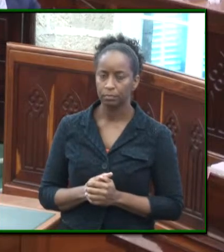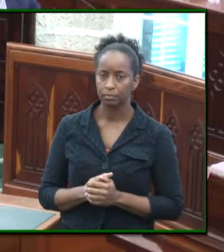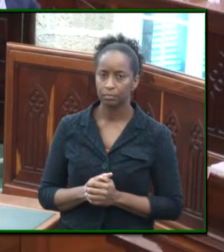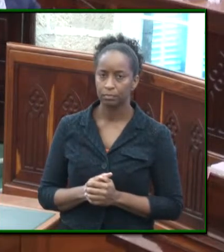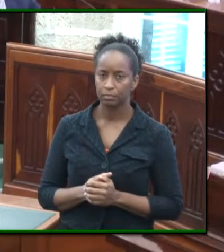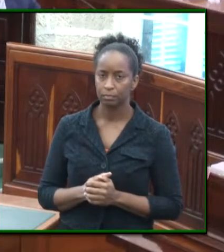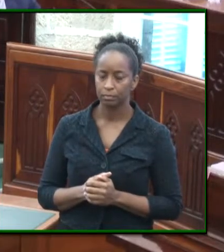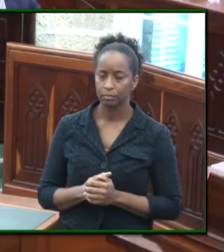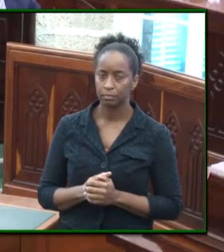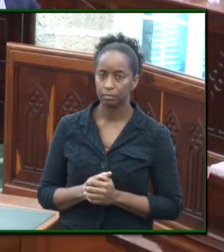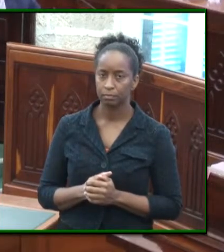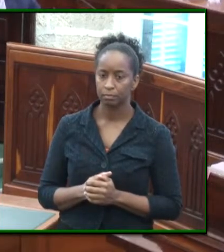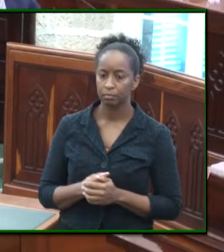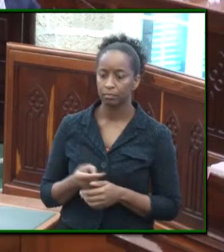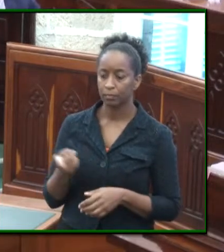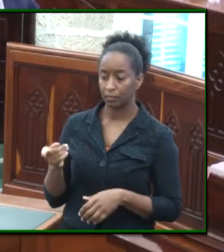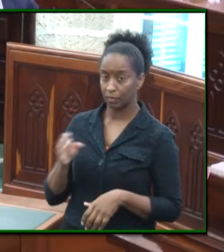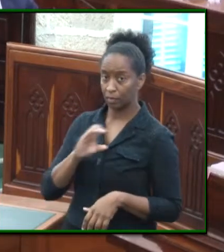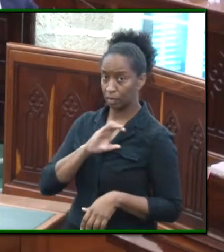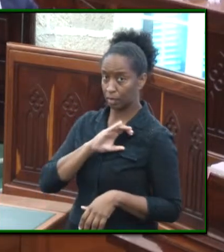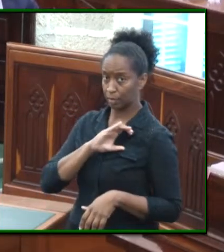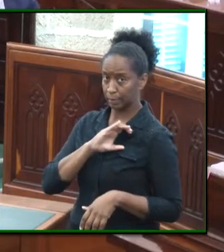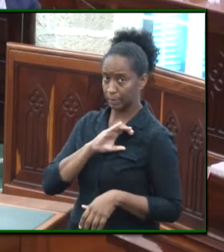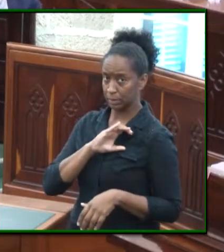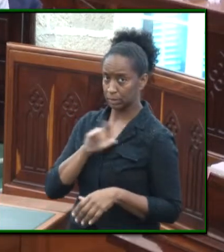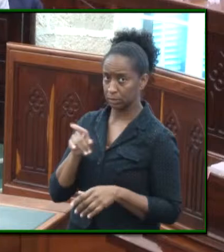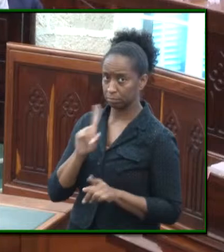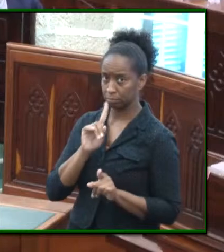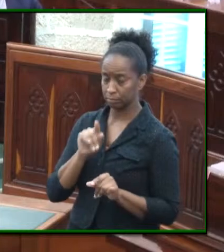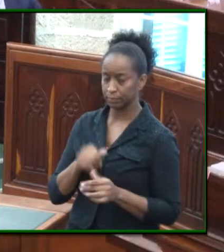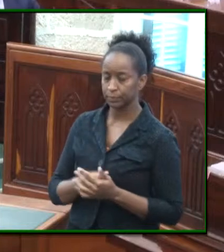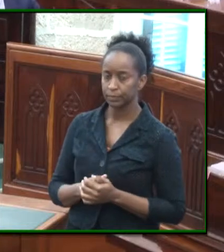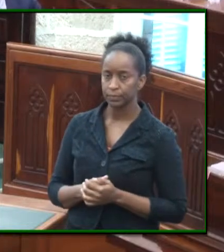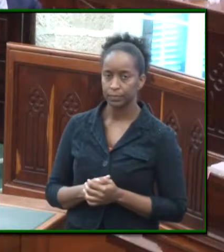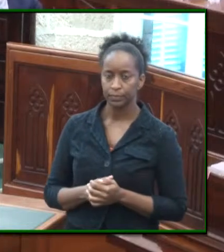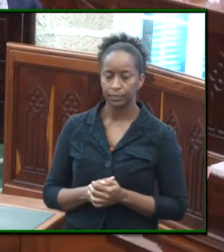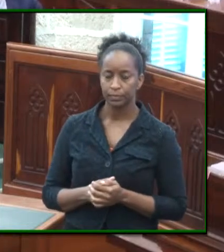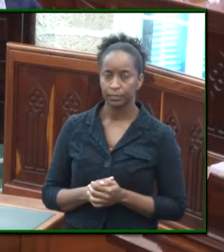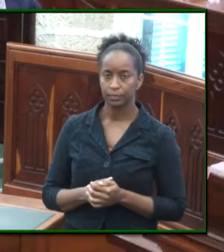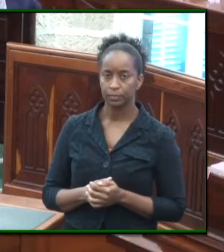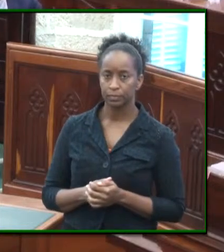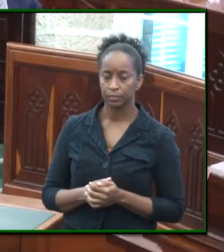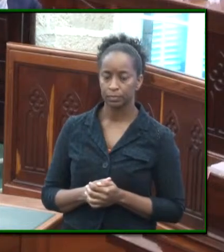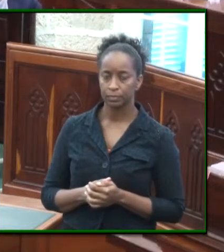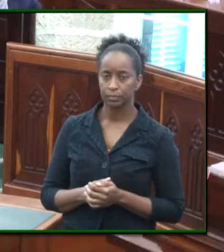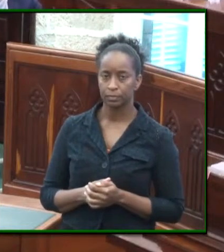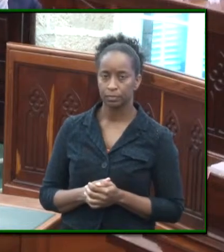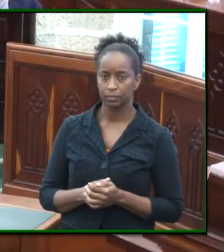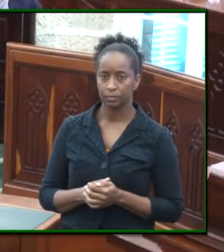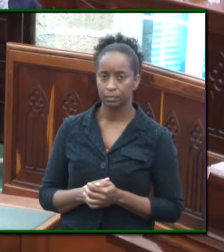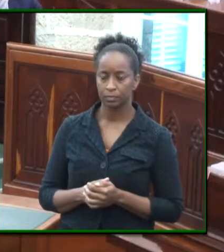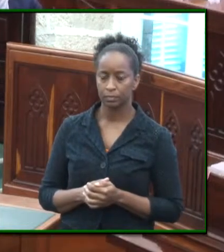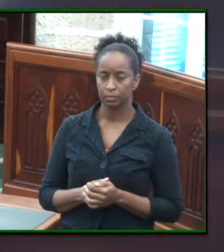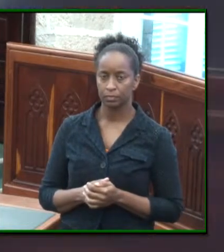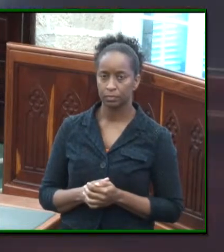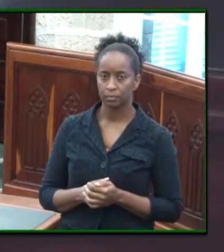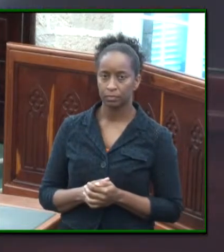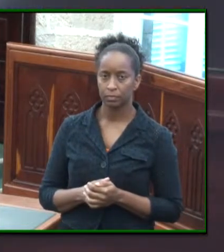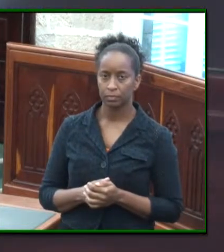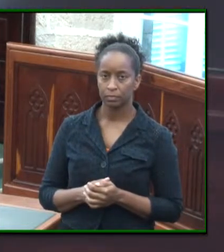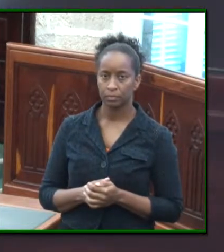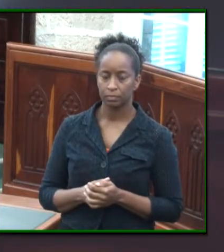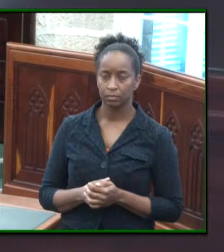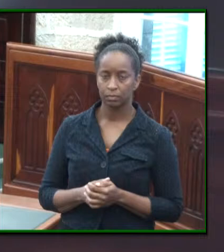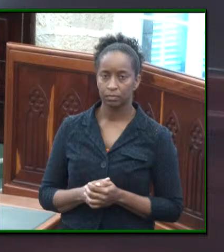predial larceny and by extension, all matters pertaining to agriculture,